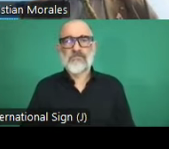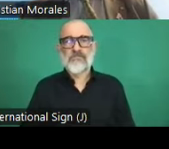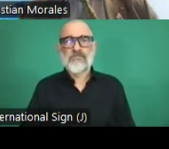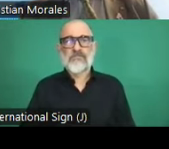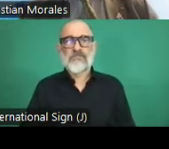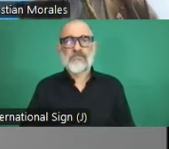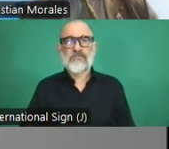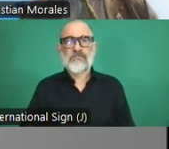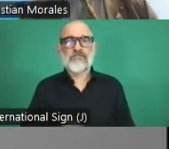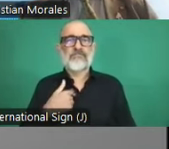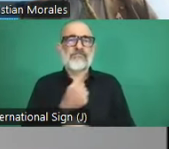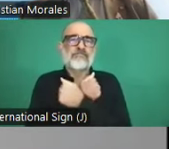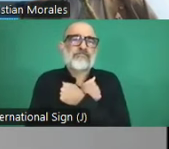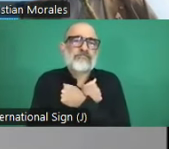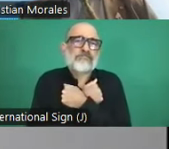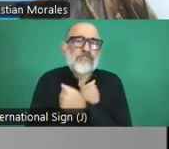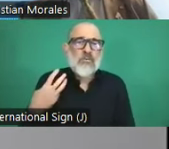ahead.